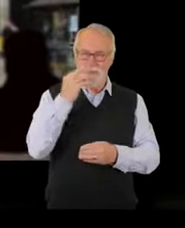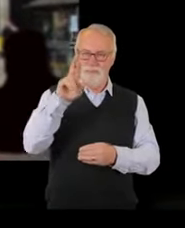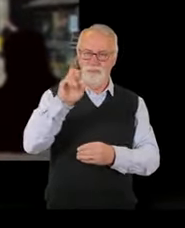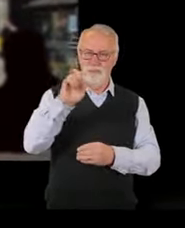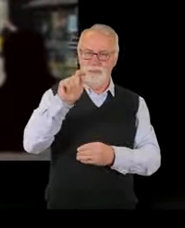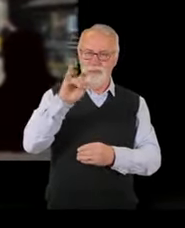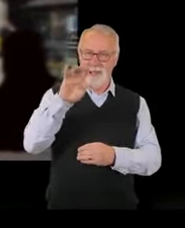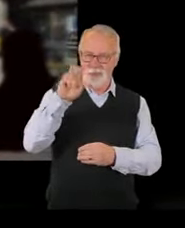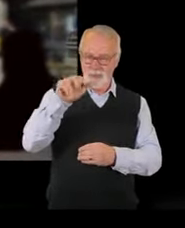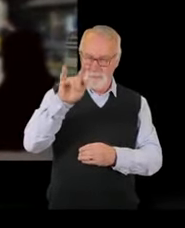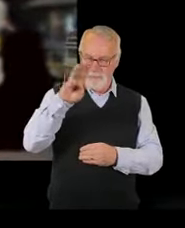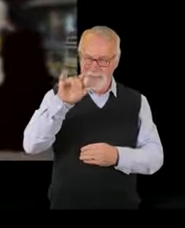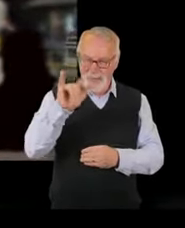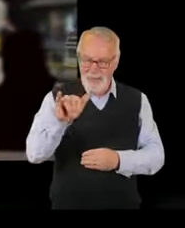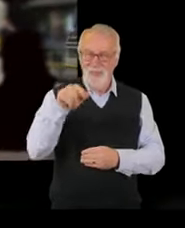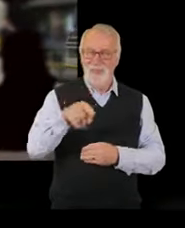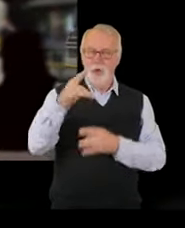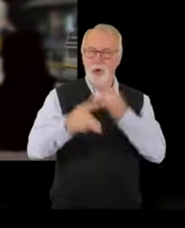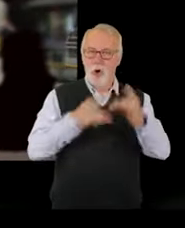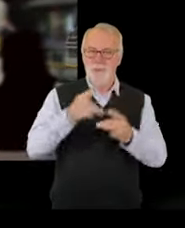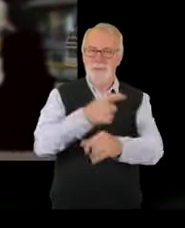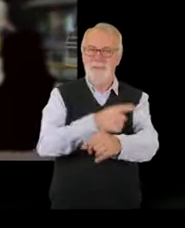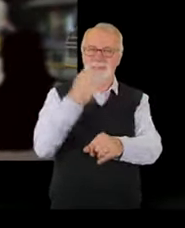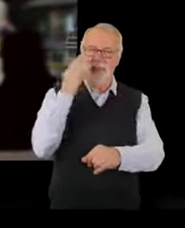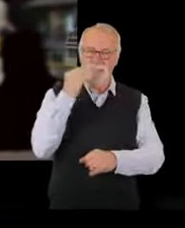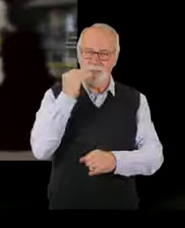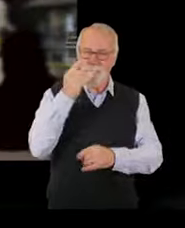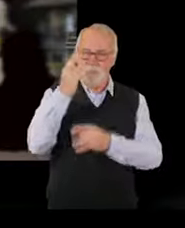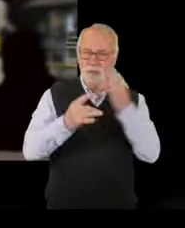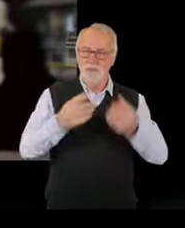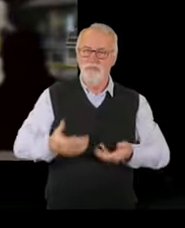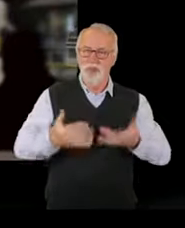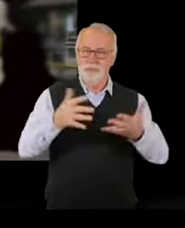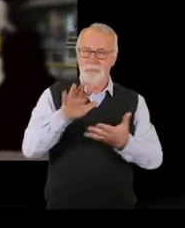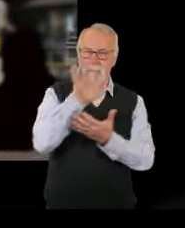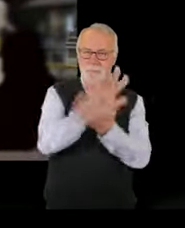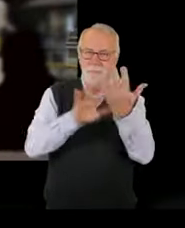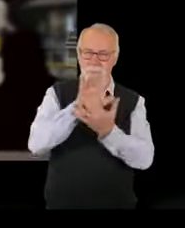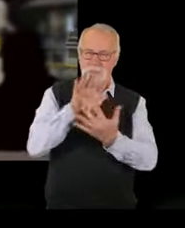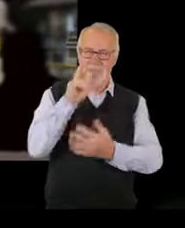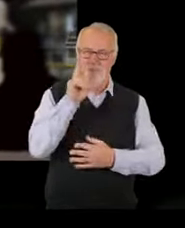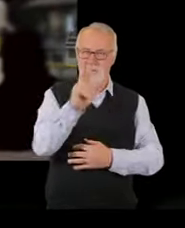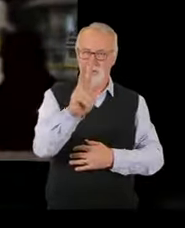oncoming traffic or pedestrians. It can also be difficult to see at night or in poorly lit places.